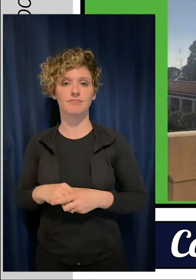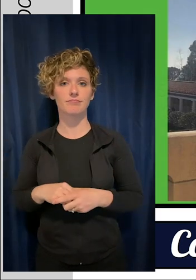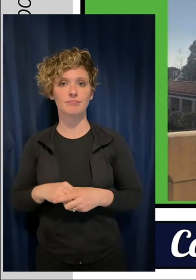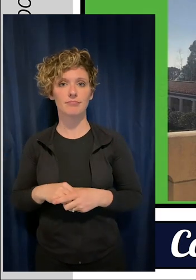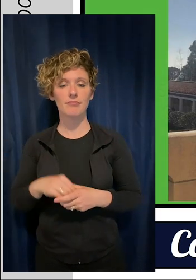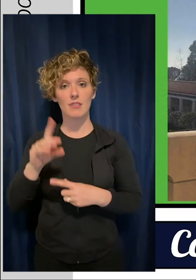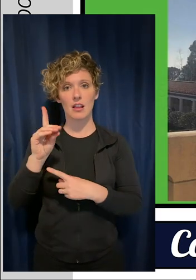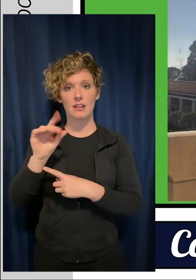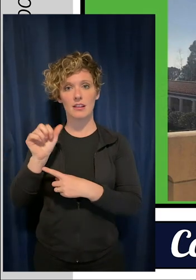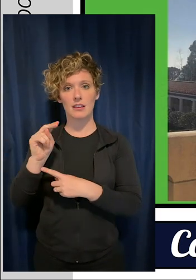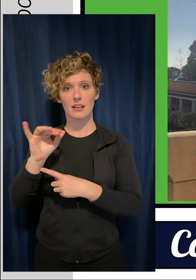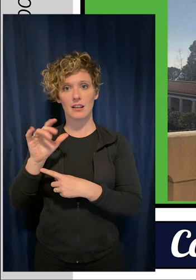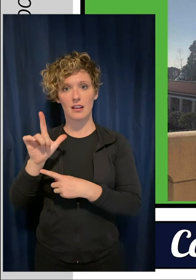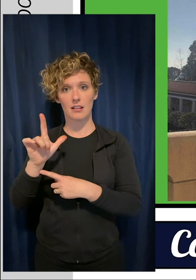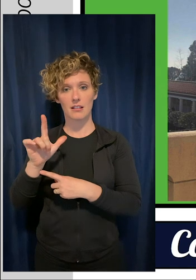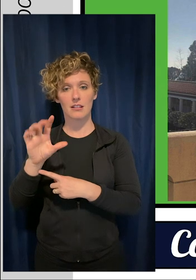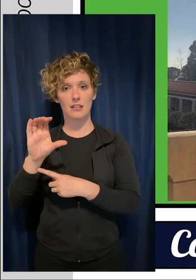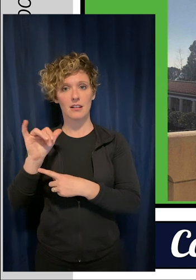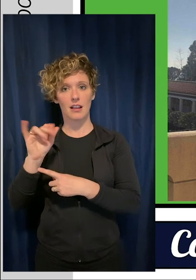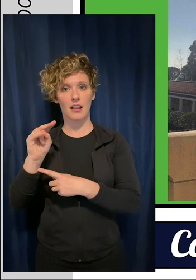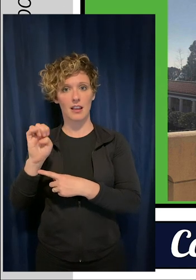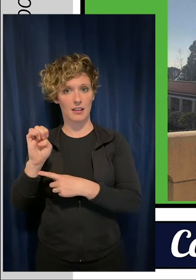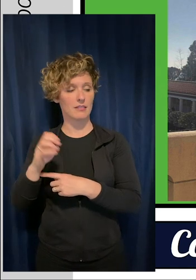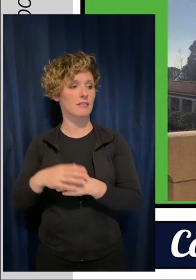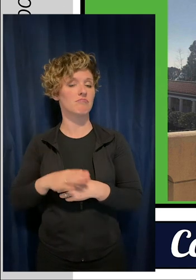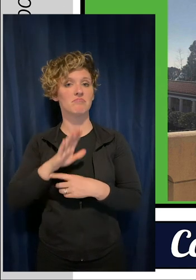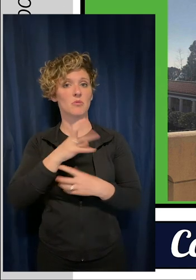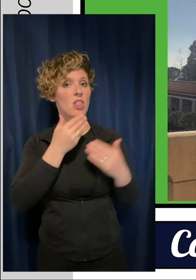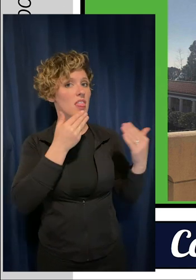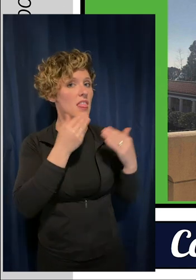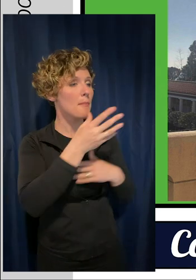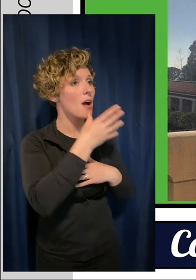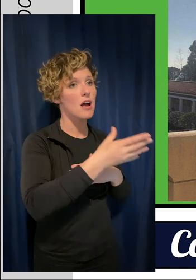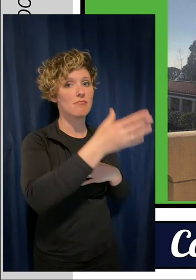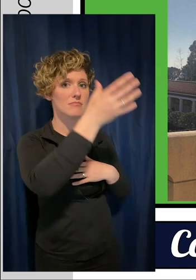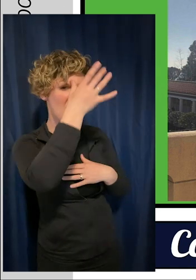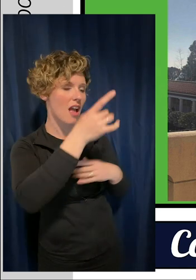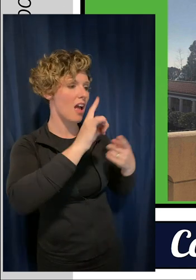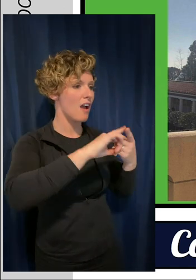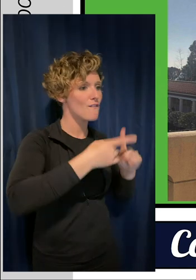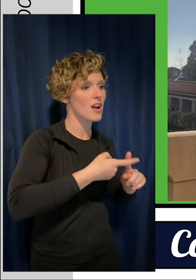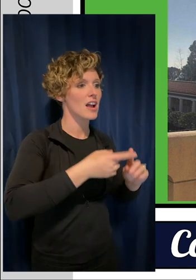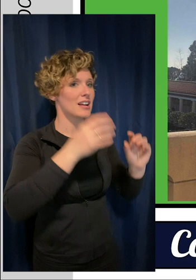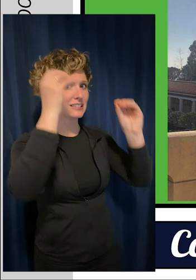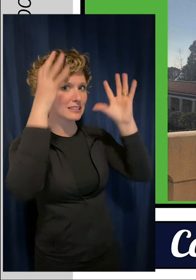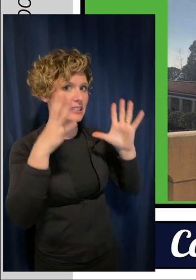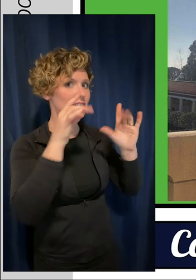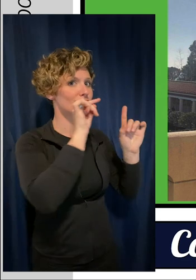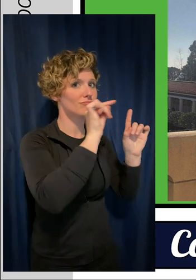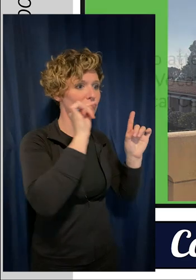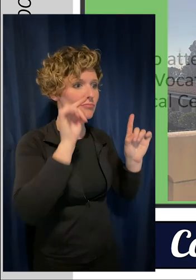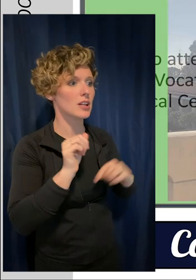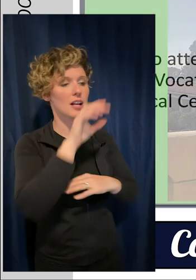Daniel Kane would like to thank his mom, his dad, his friends, Mr. Lytle, Mr. T, and Alaska Crossings for all